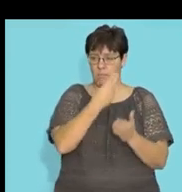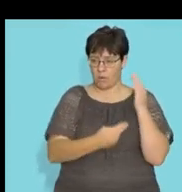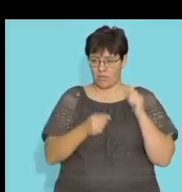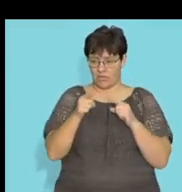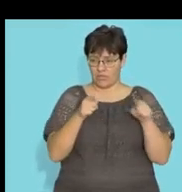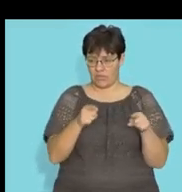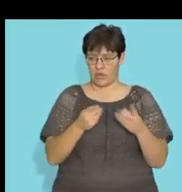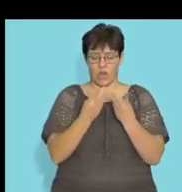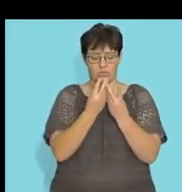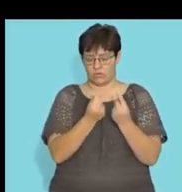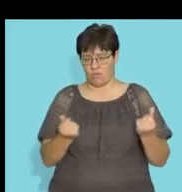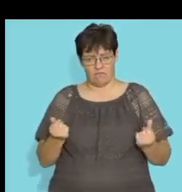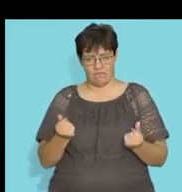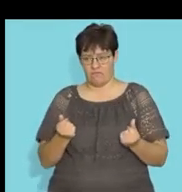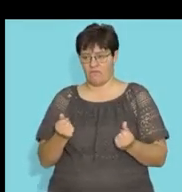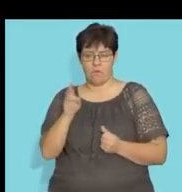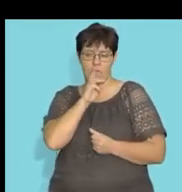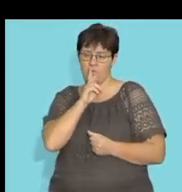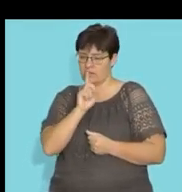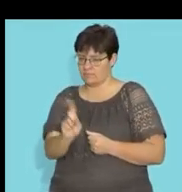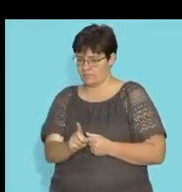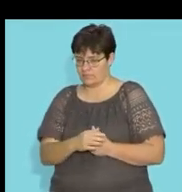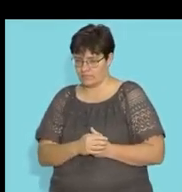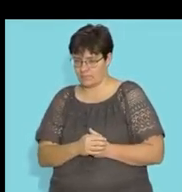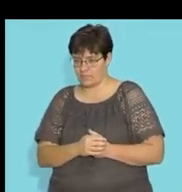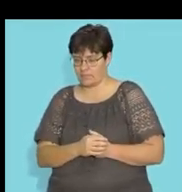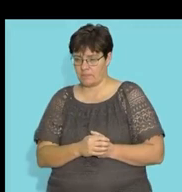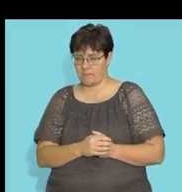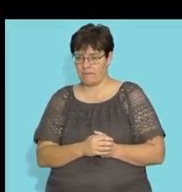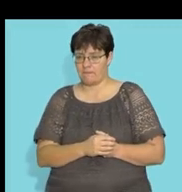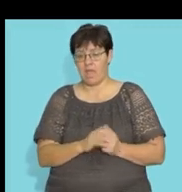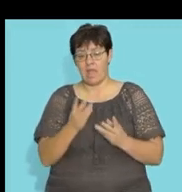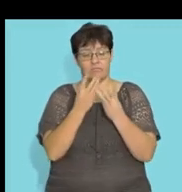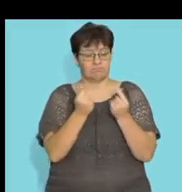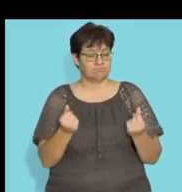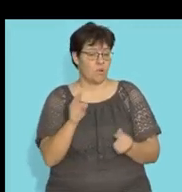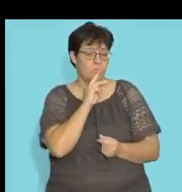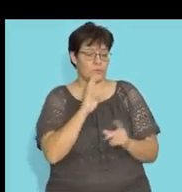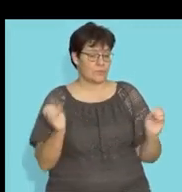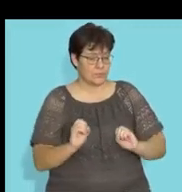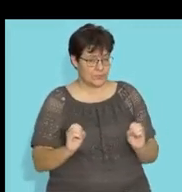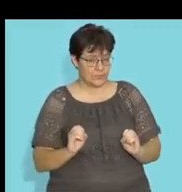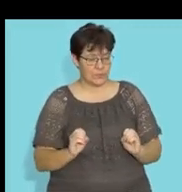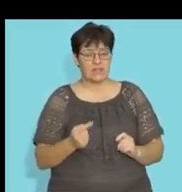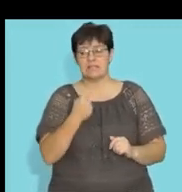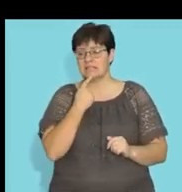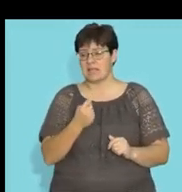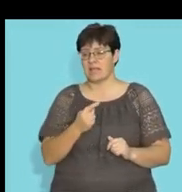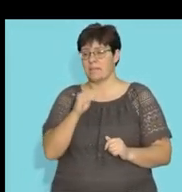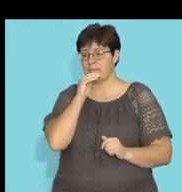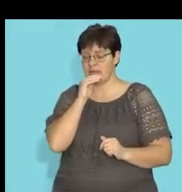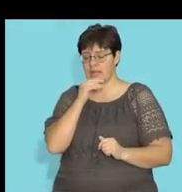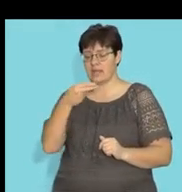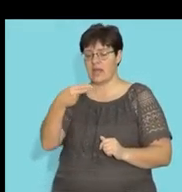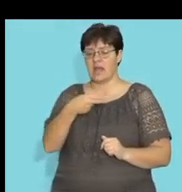will not dissolve in water. And if they don't dissolve in water, we say they do